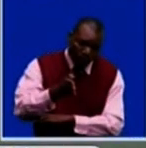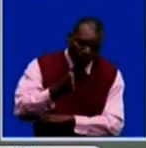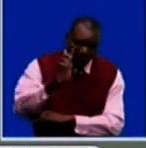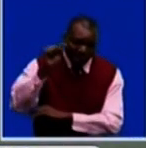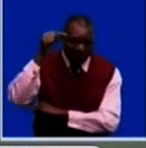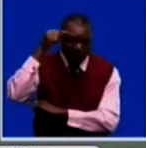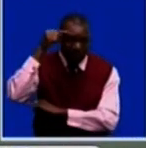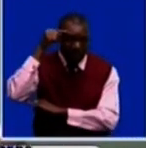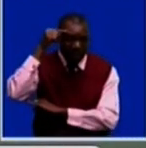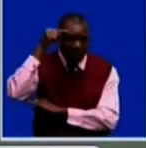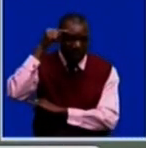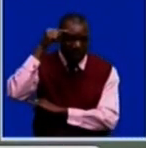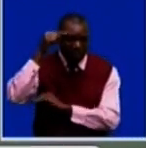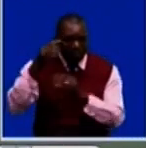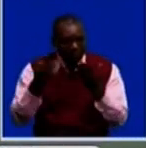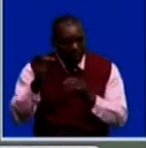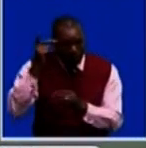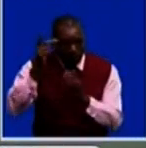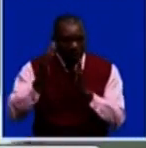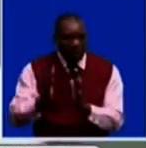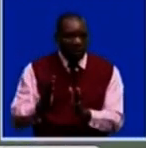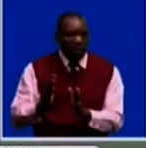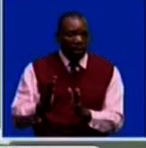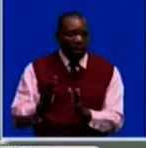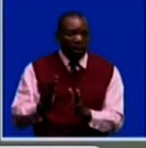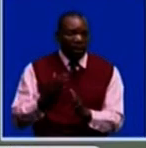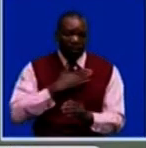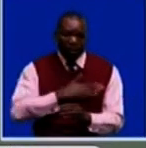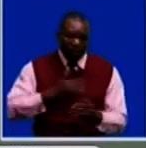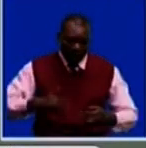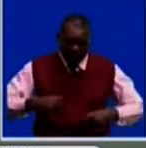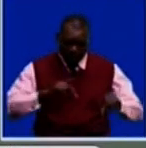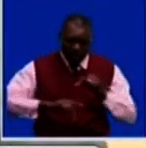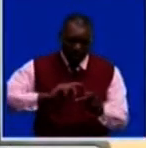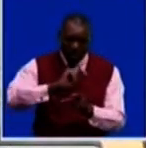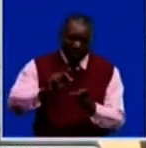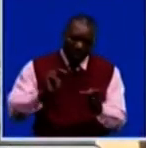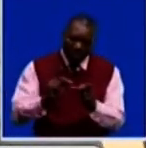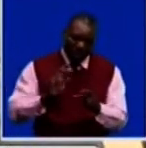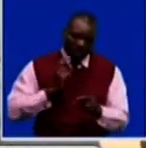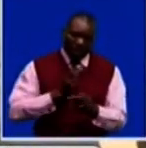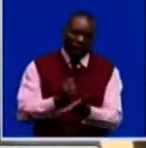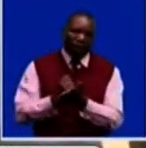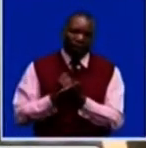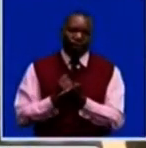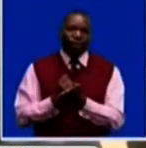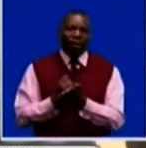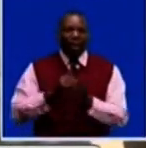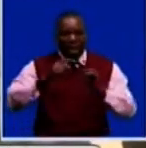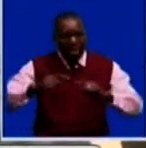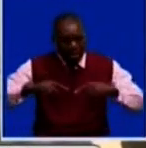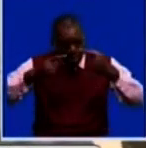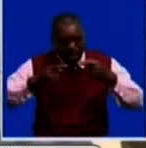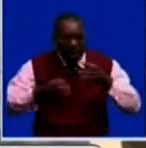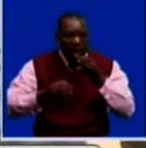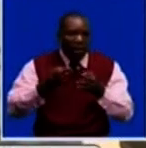government, for politicians, please help young people like us to keep thriving, because if we hold the